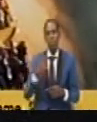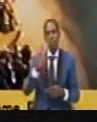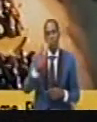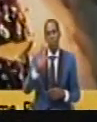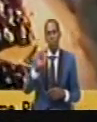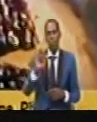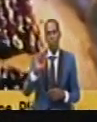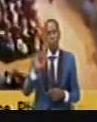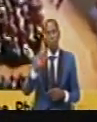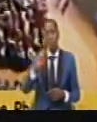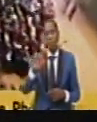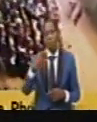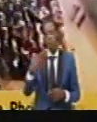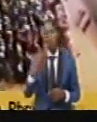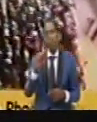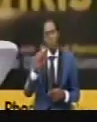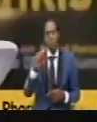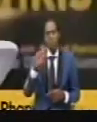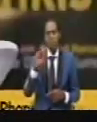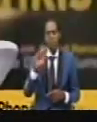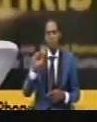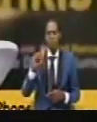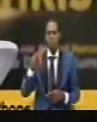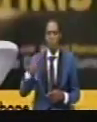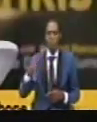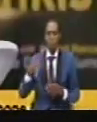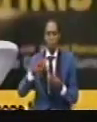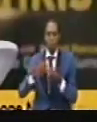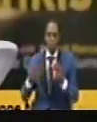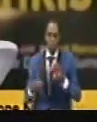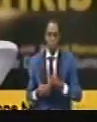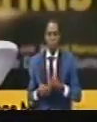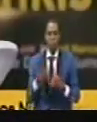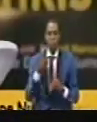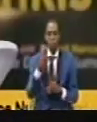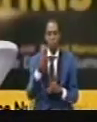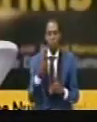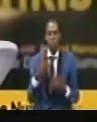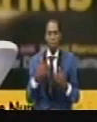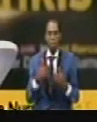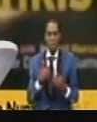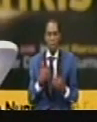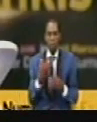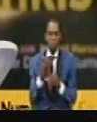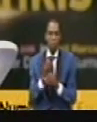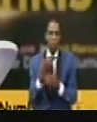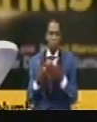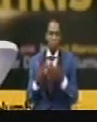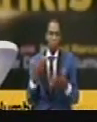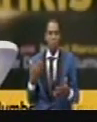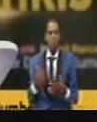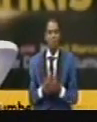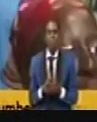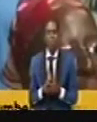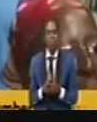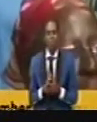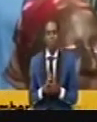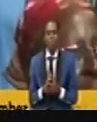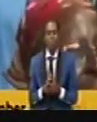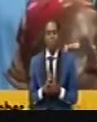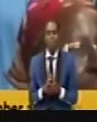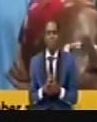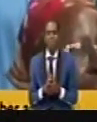For those of us here and other parts of South Zone, that